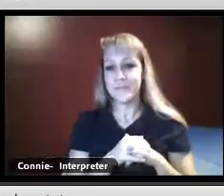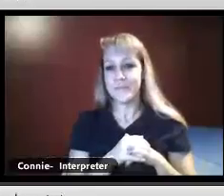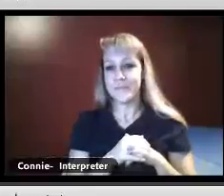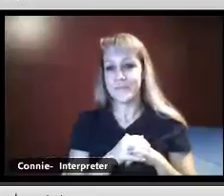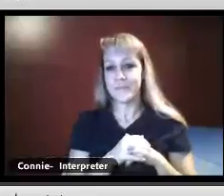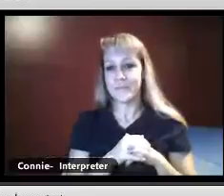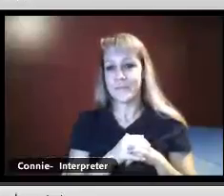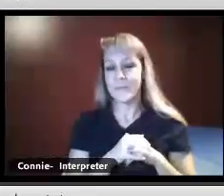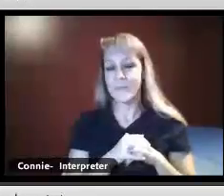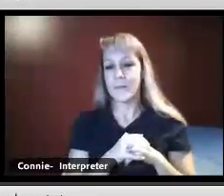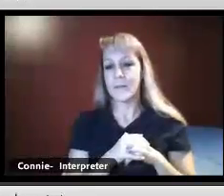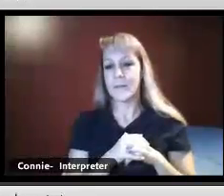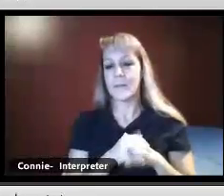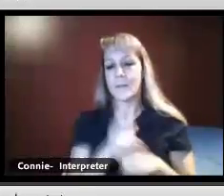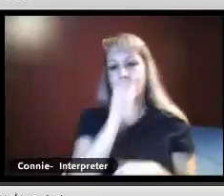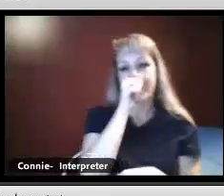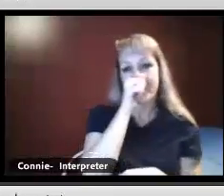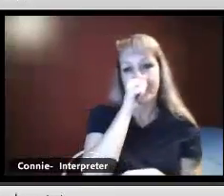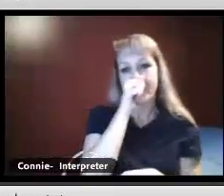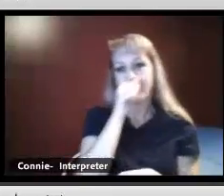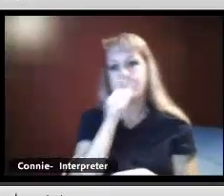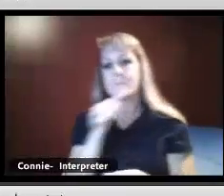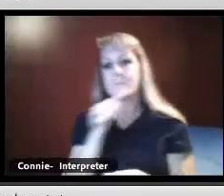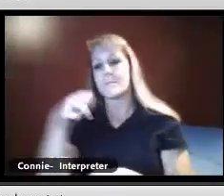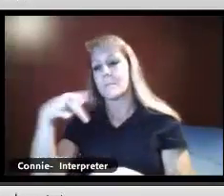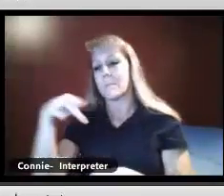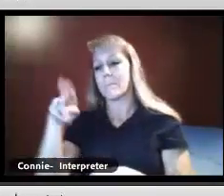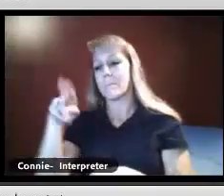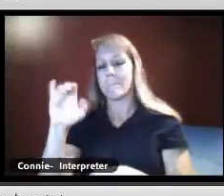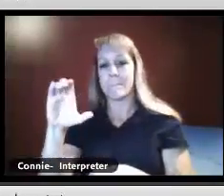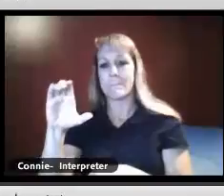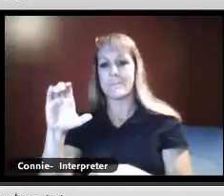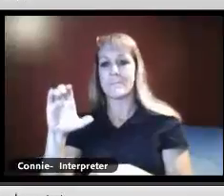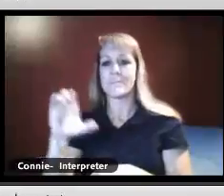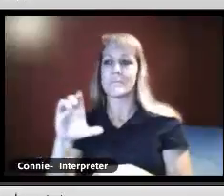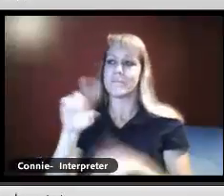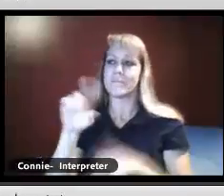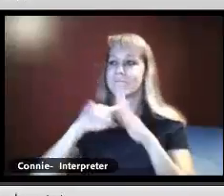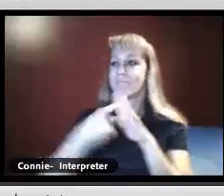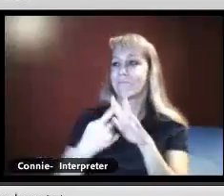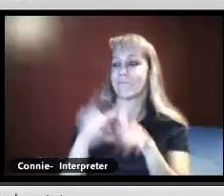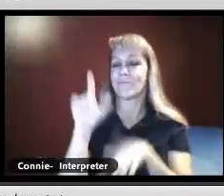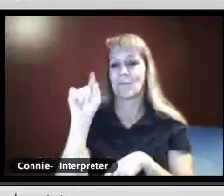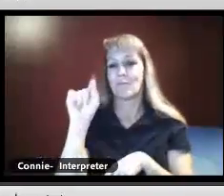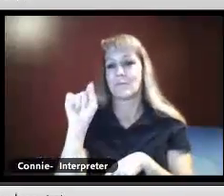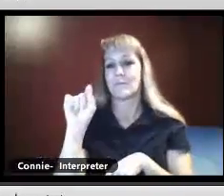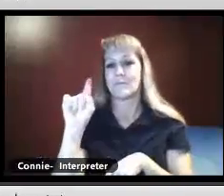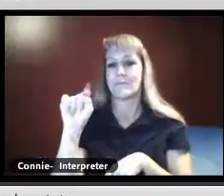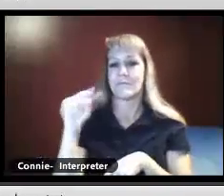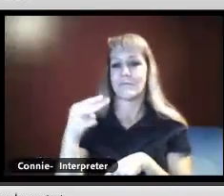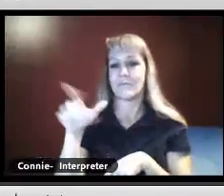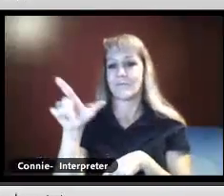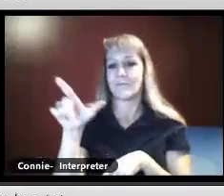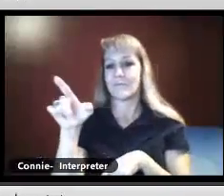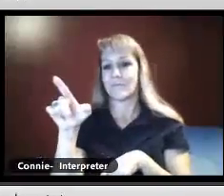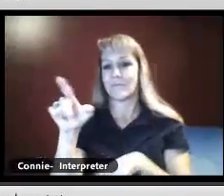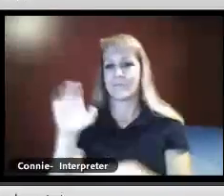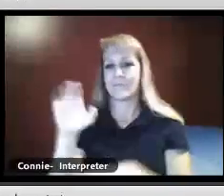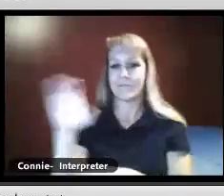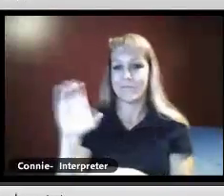That is to say that both private and public sectors, starting in the 20th and certainly into the 21st century, have recognized that